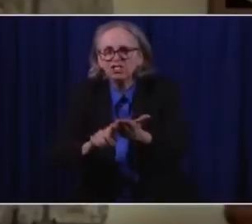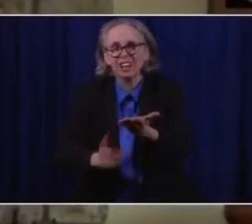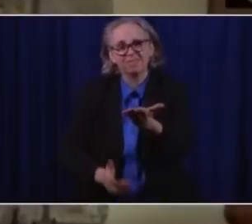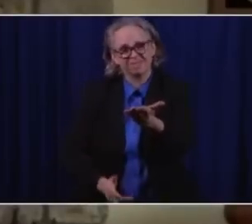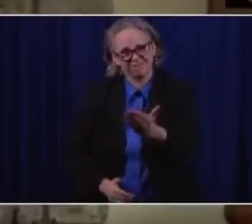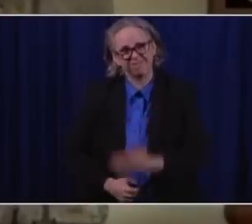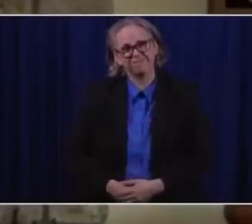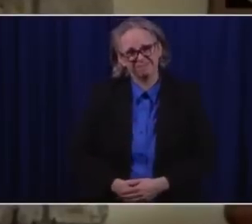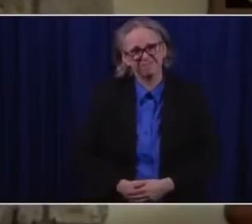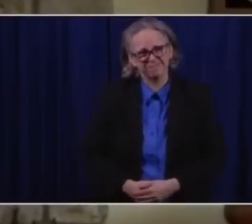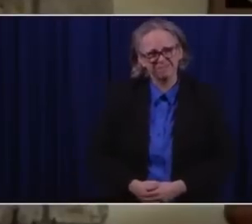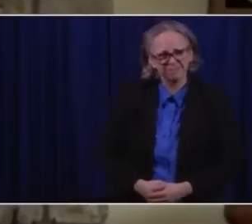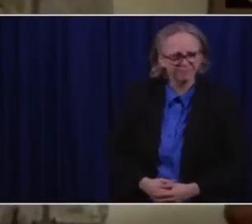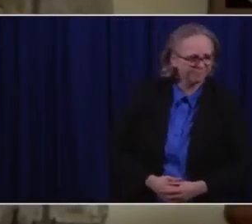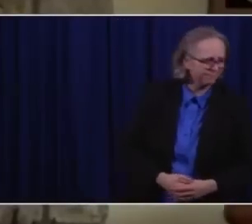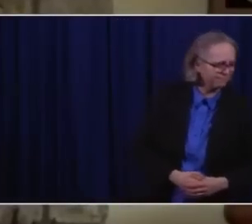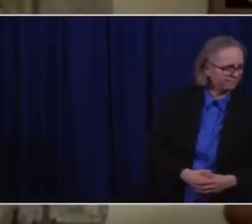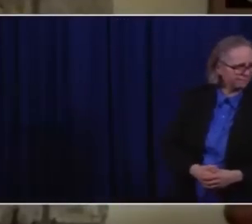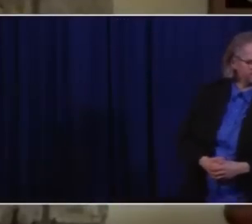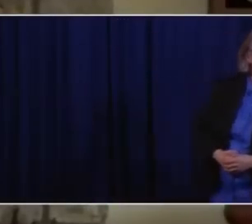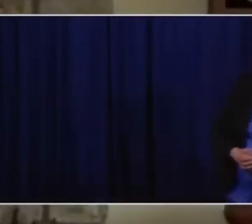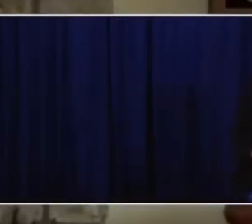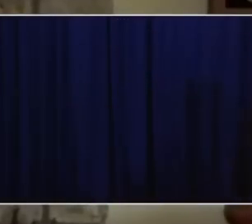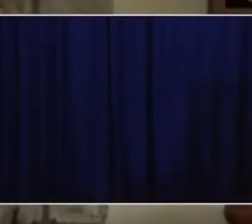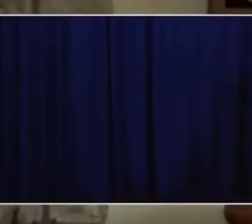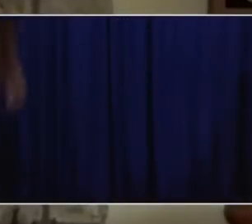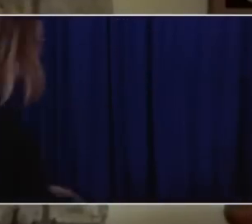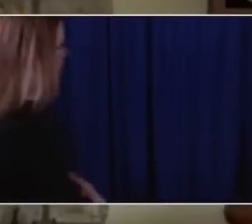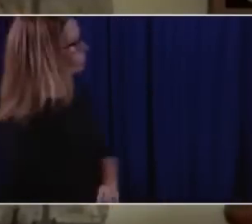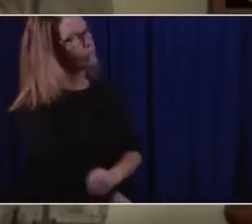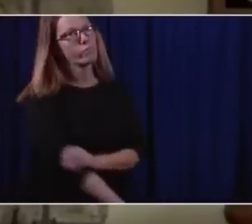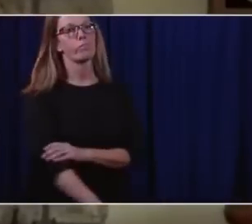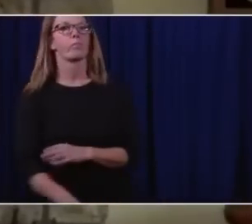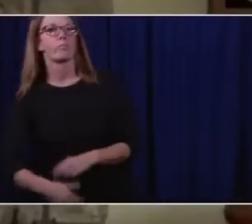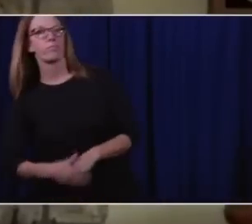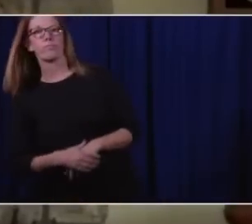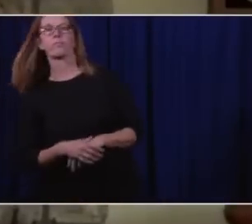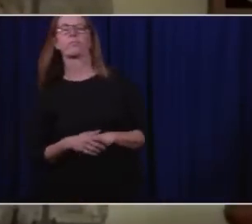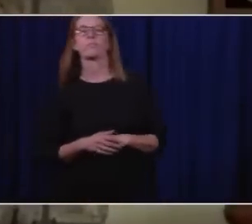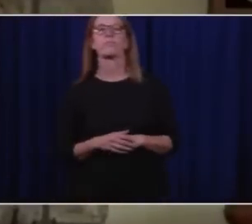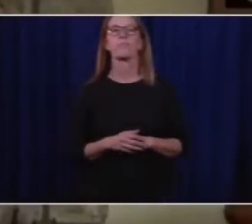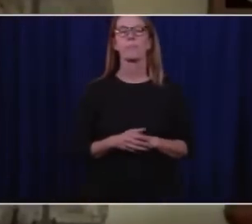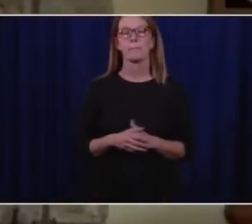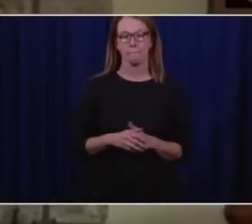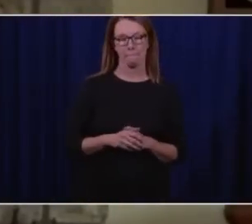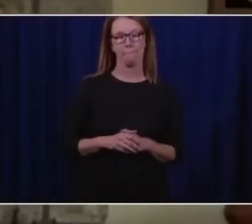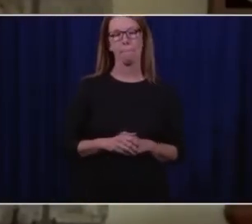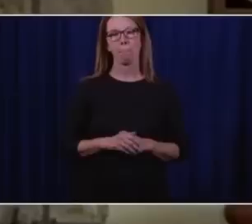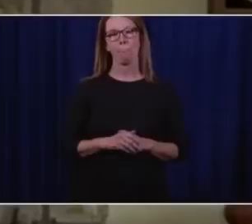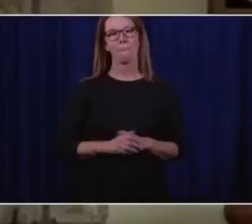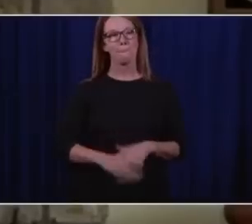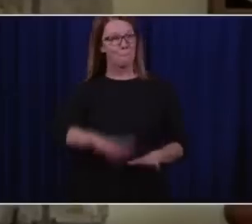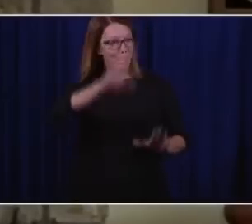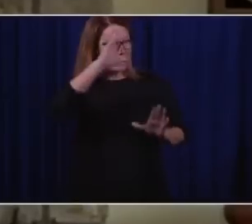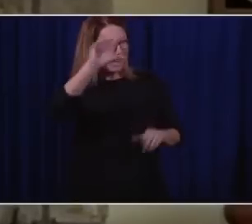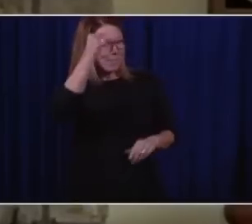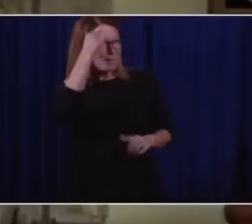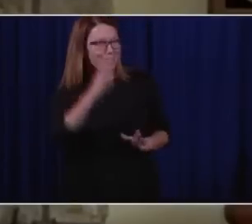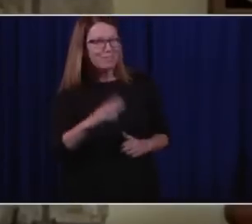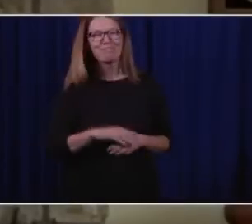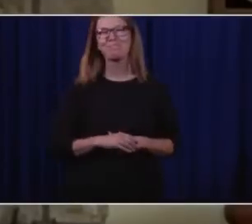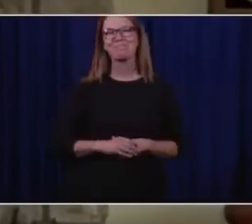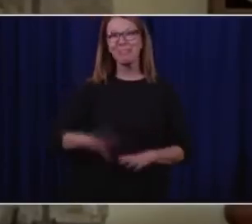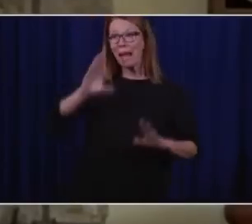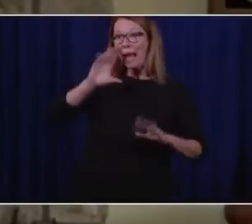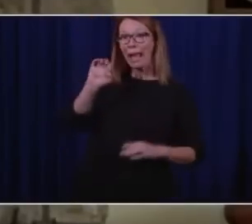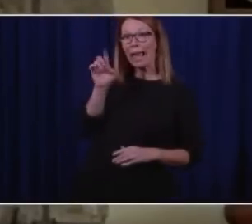Thank you very much. Next question is from Andy Chow at Ohio Public Radio and Television. Hi, Governor. Hey,